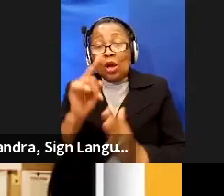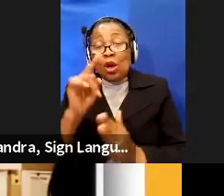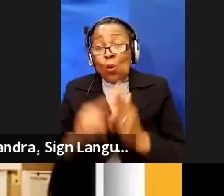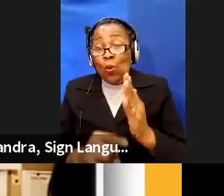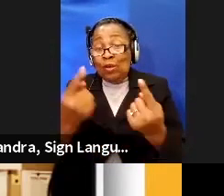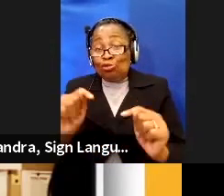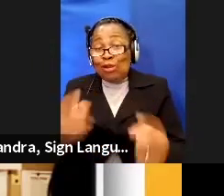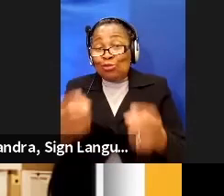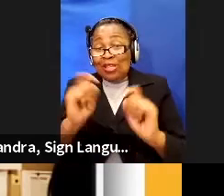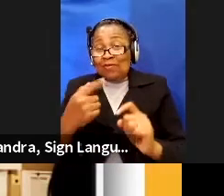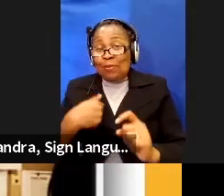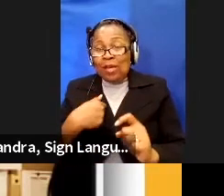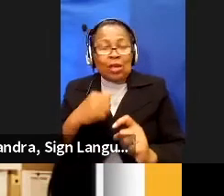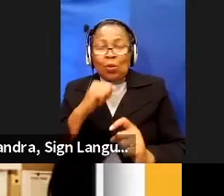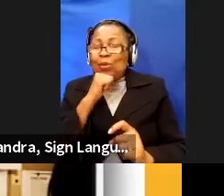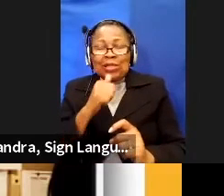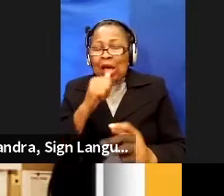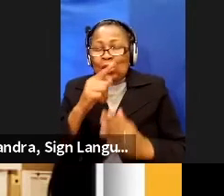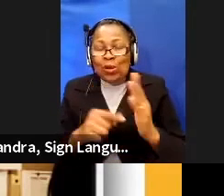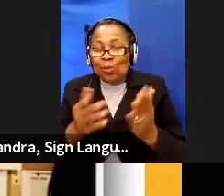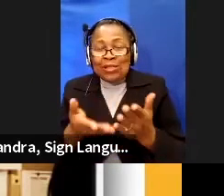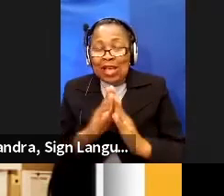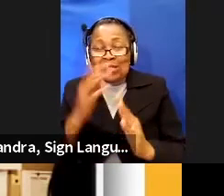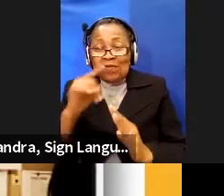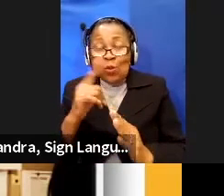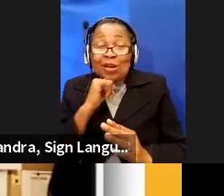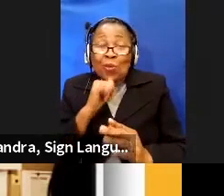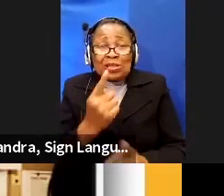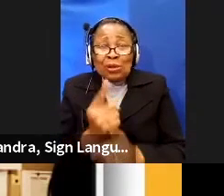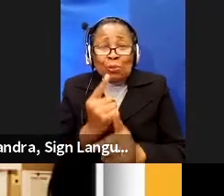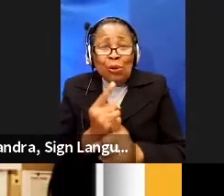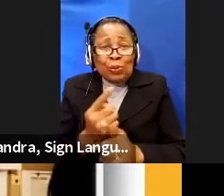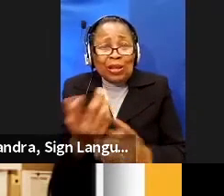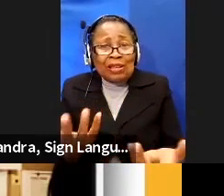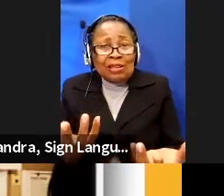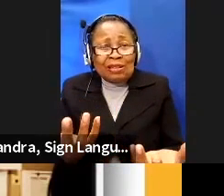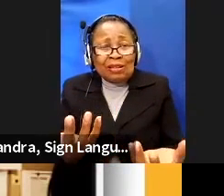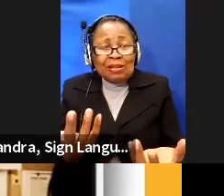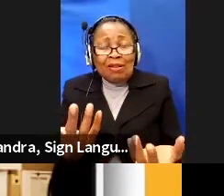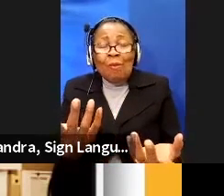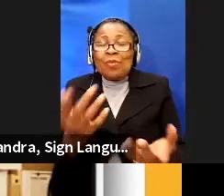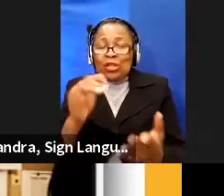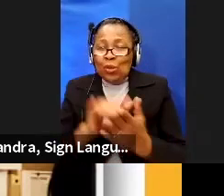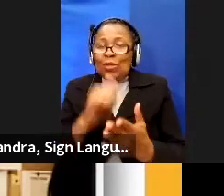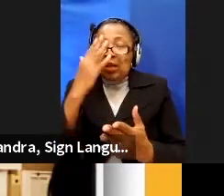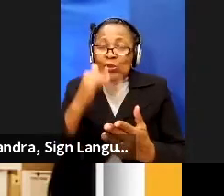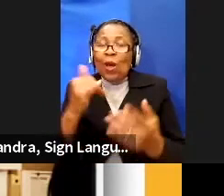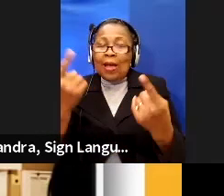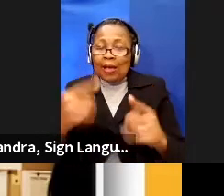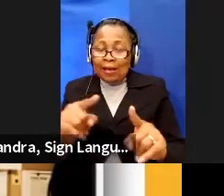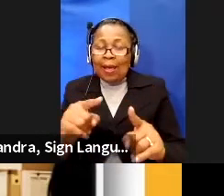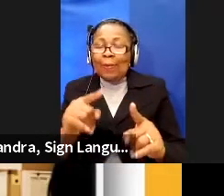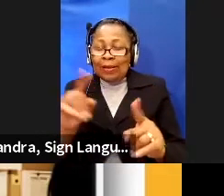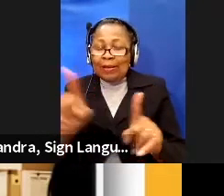not what I was asking for, and it was not appropriate. And so that's why things happen that way.